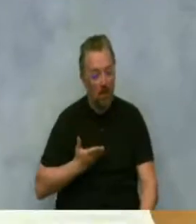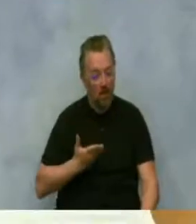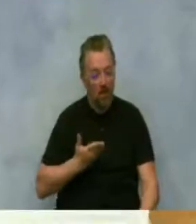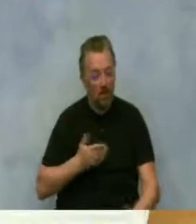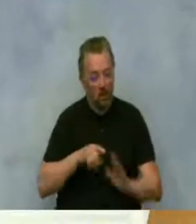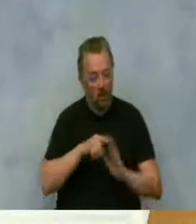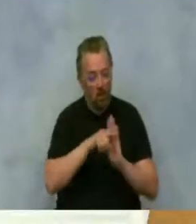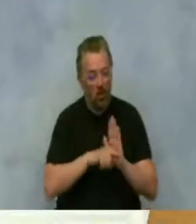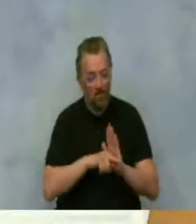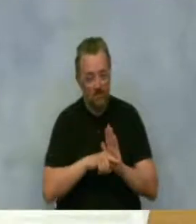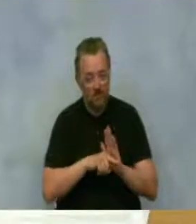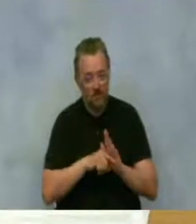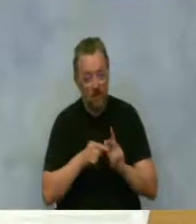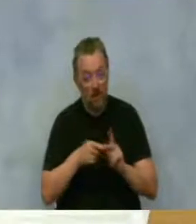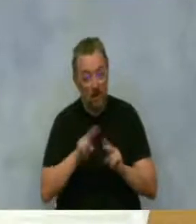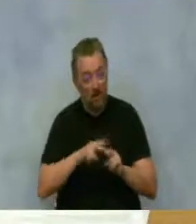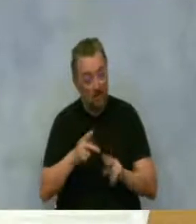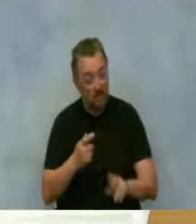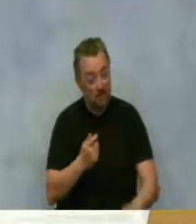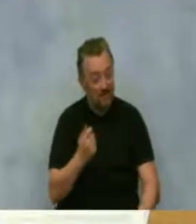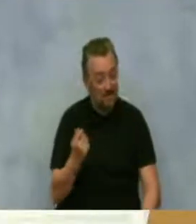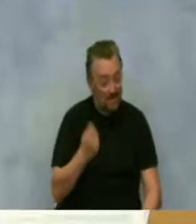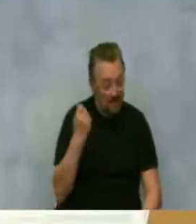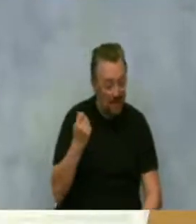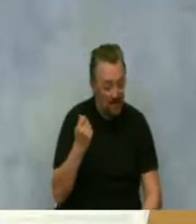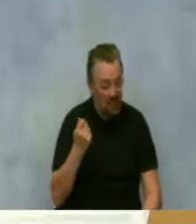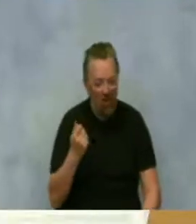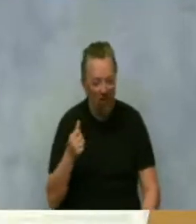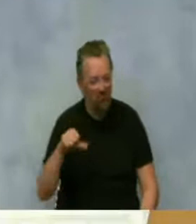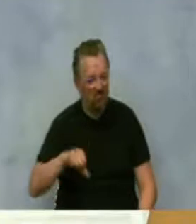and how successful or otherwise it is.